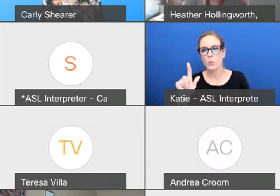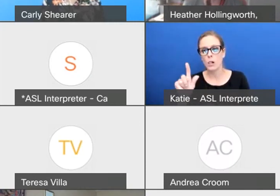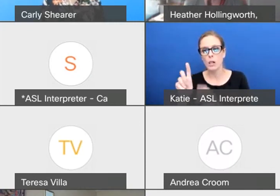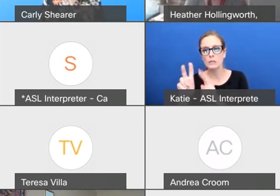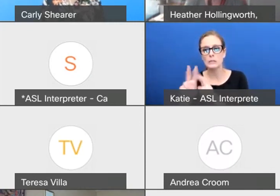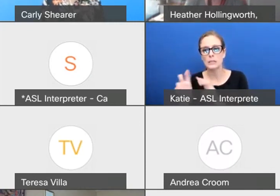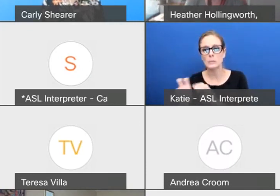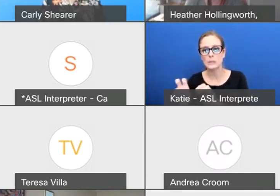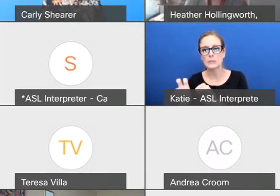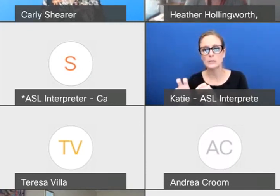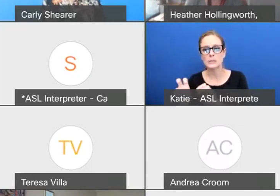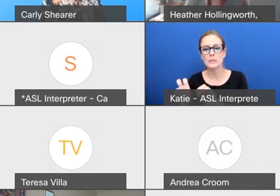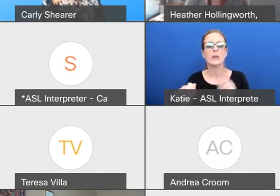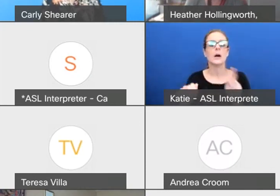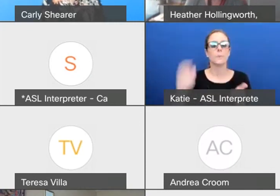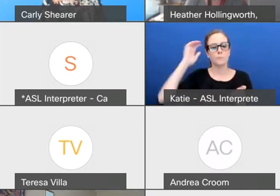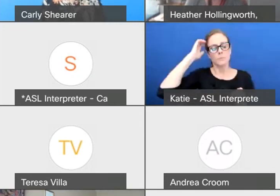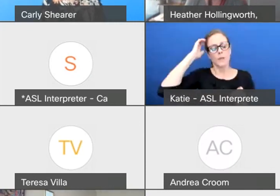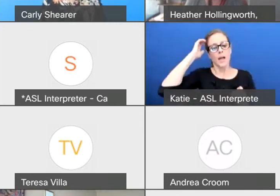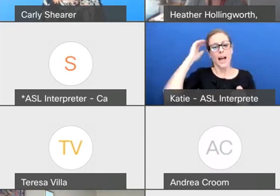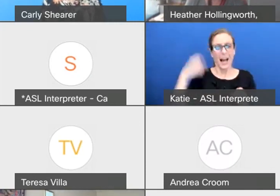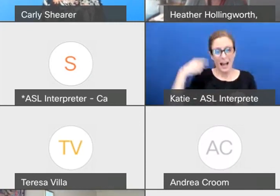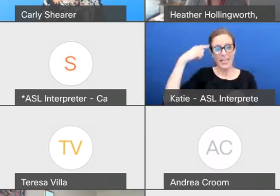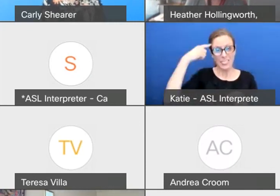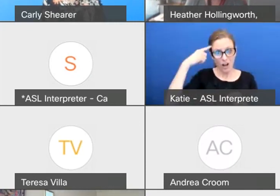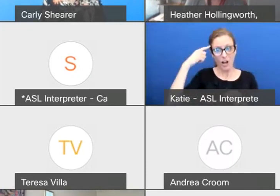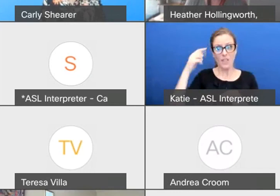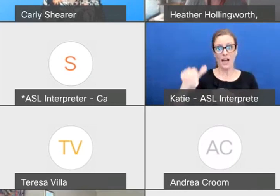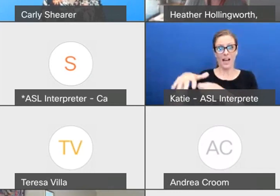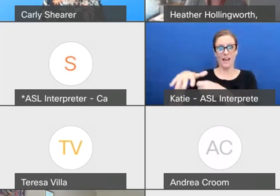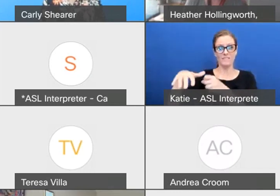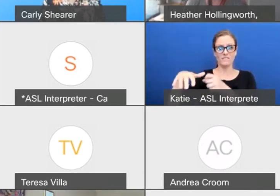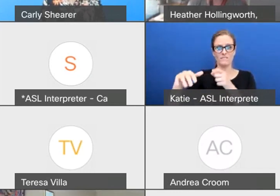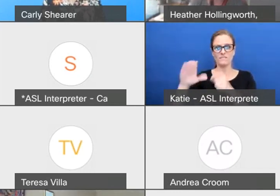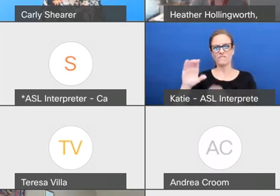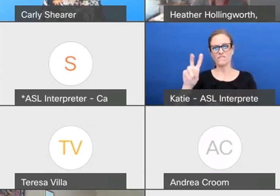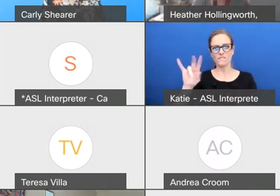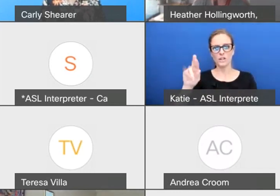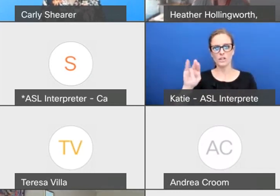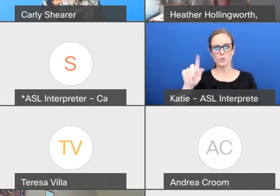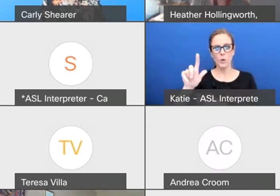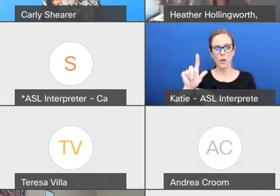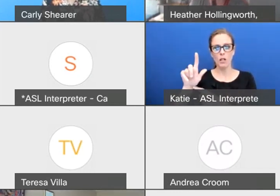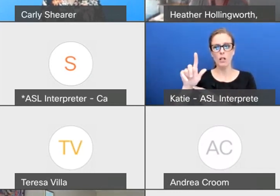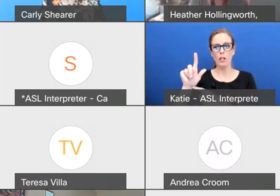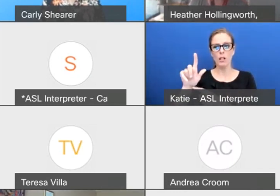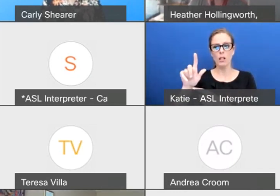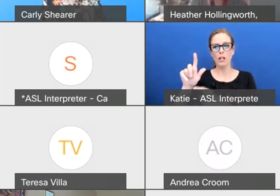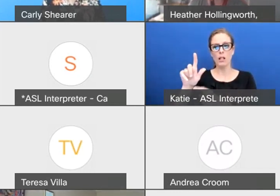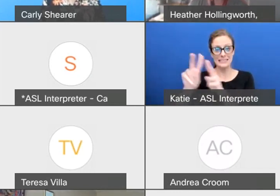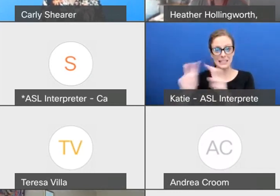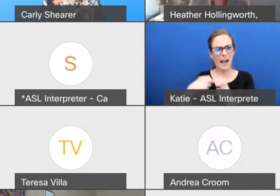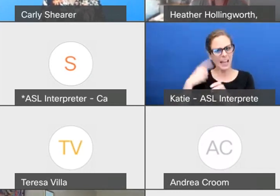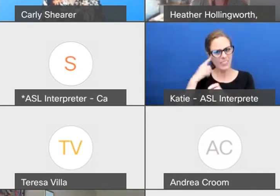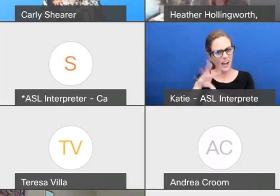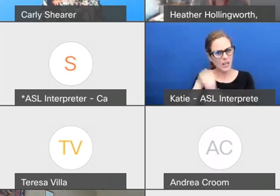assessments, I thought that covered the validation aspect of it. And so, Joe, I think